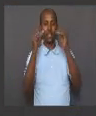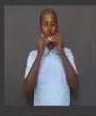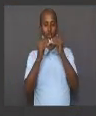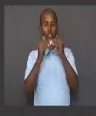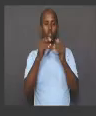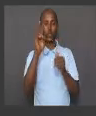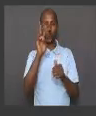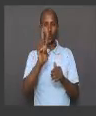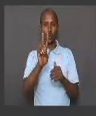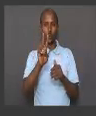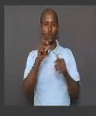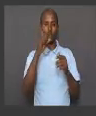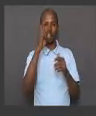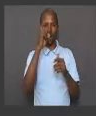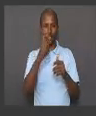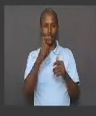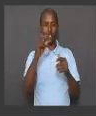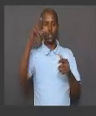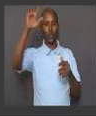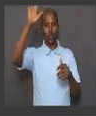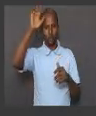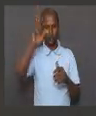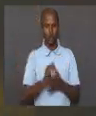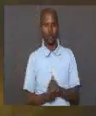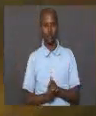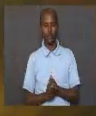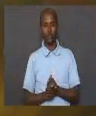equals 2x cubed.